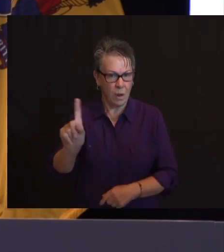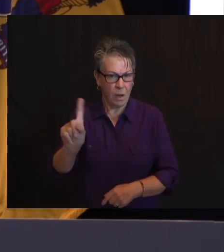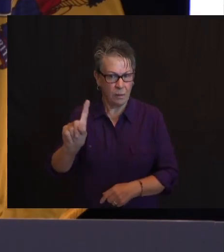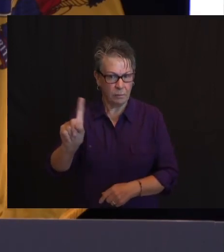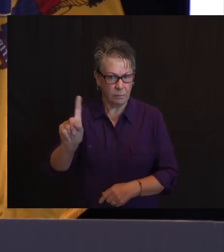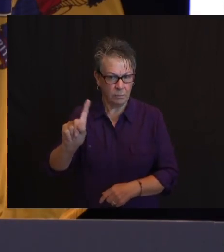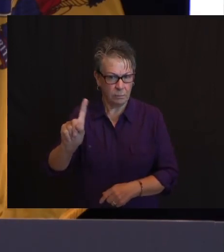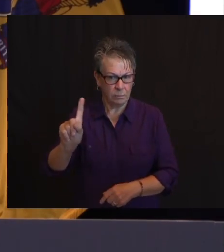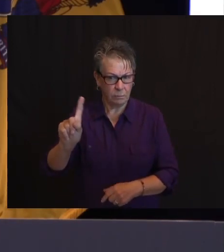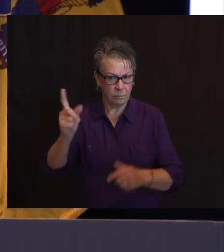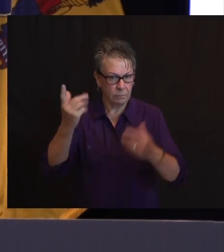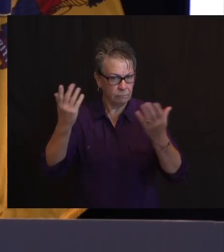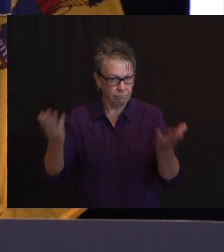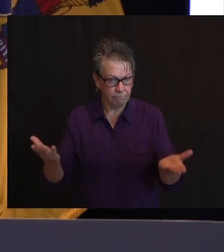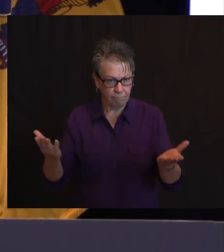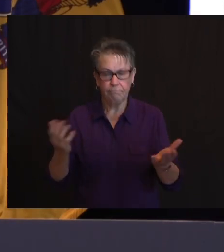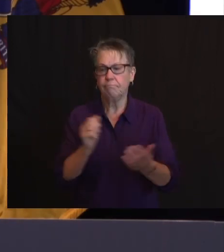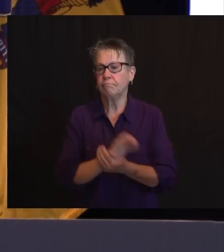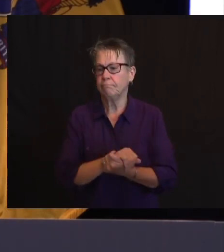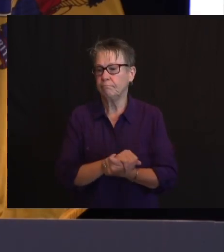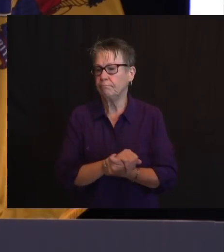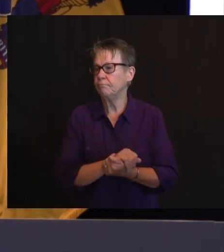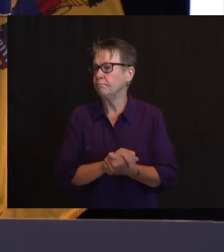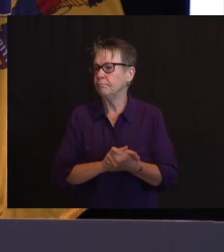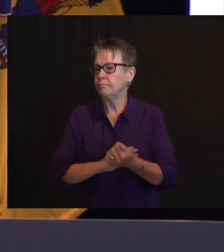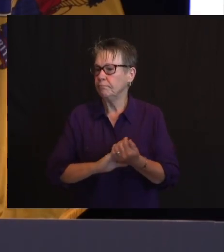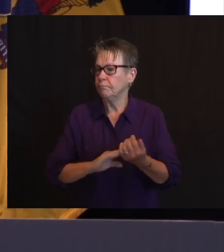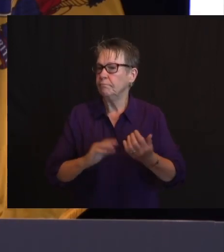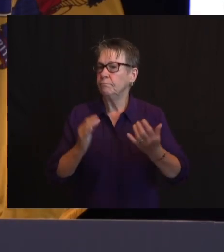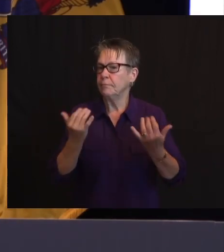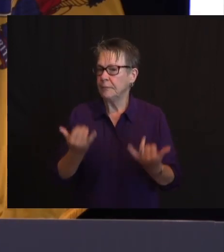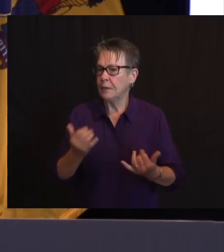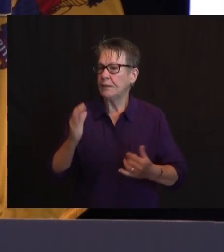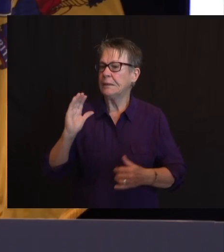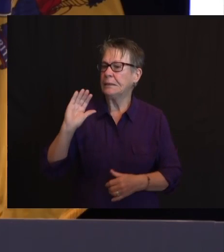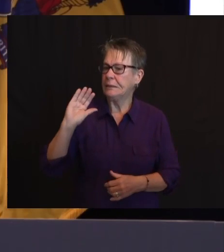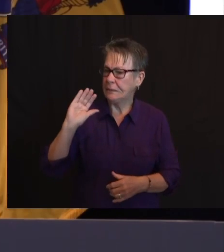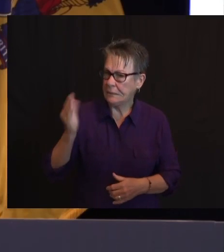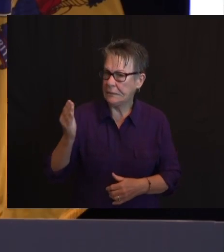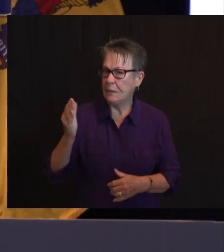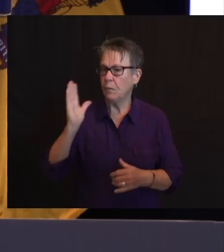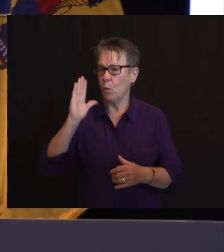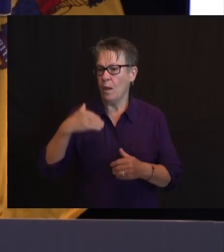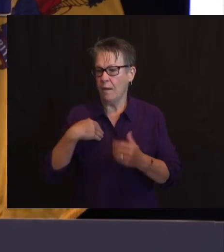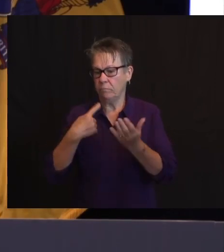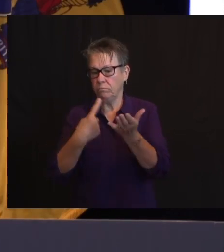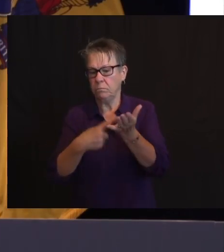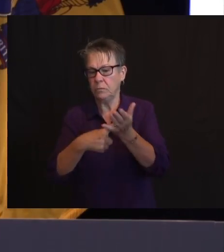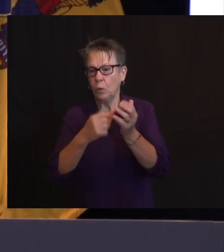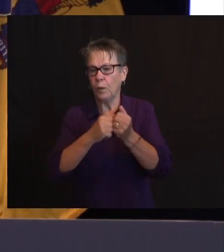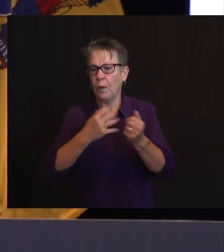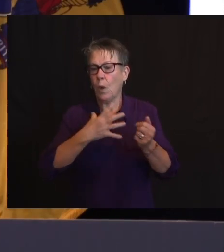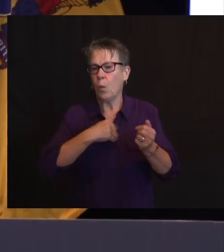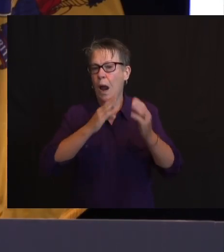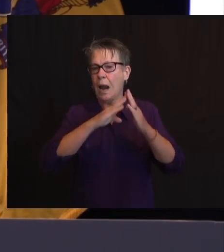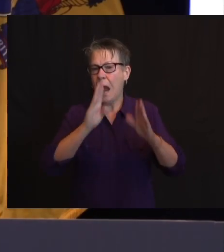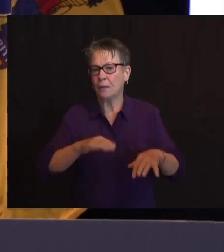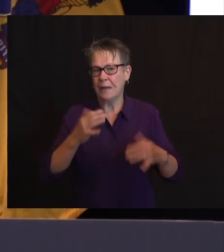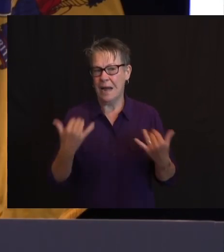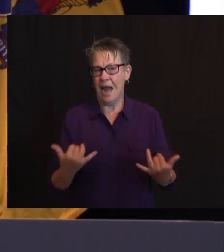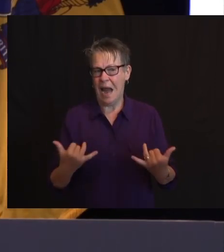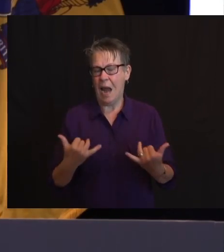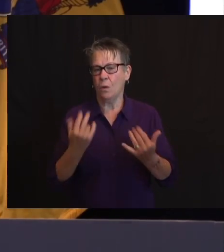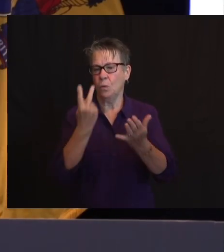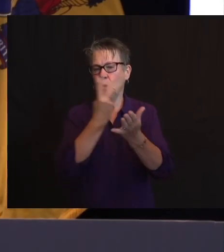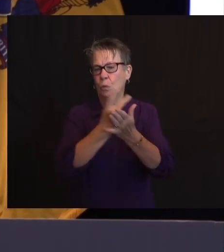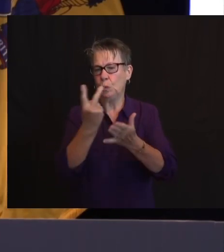week mode at the moment, but we'll all be on it. And if we get anything, some of you have asked some